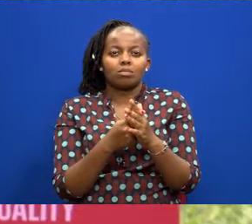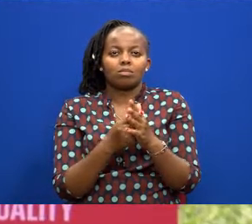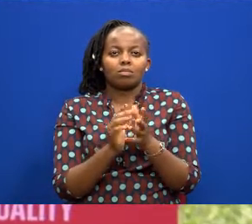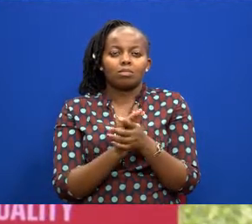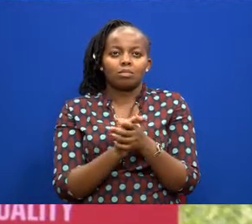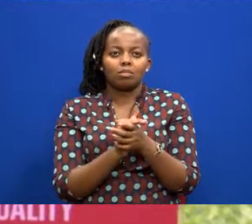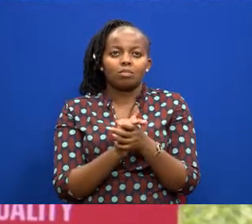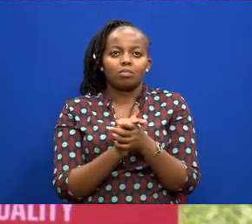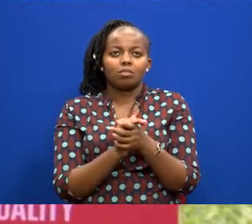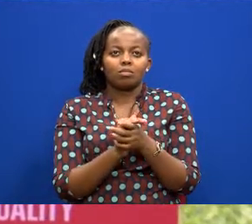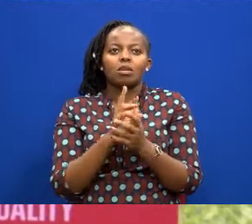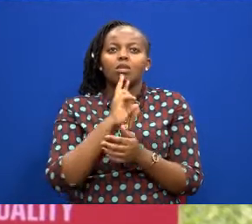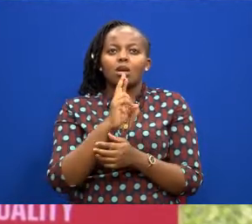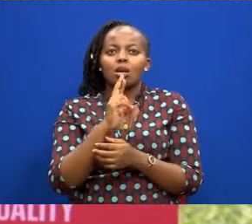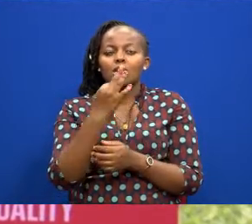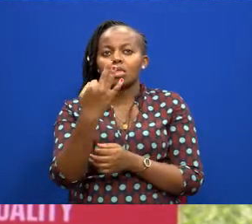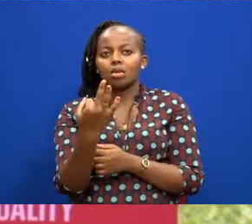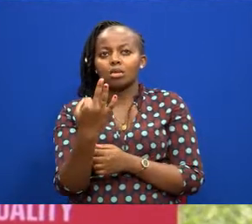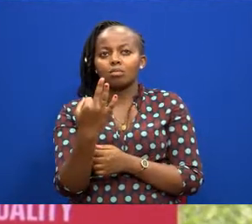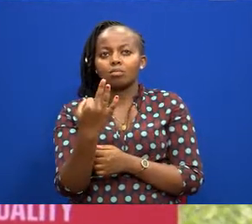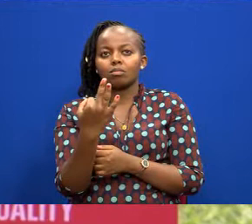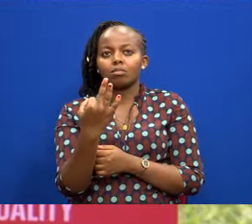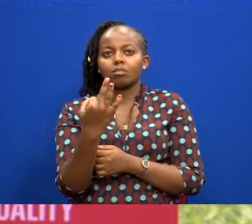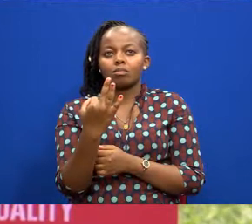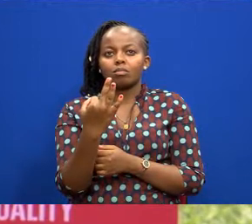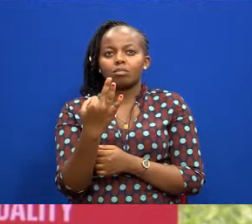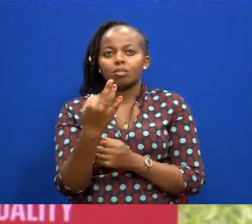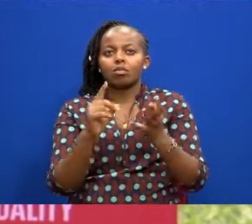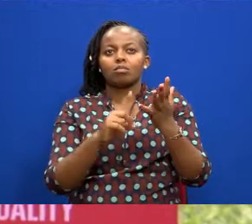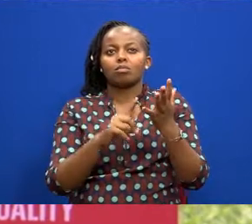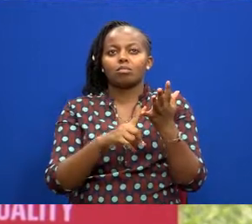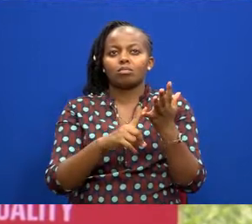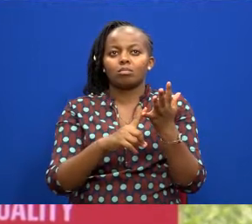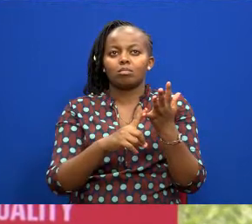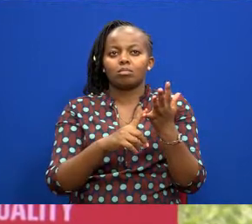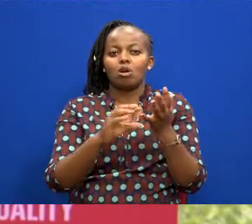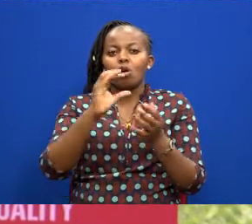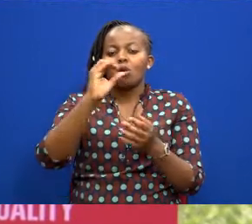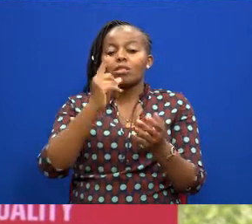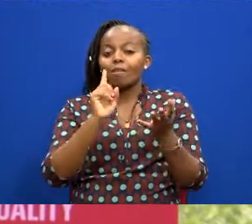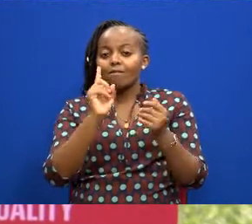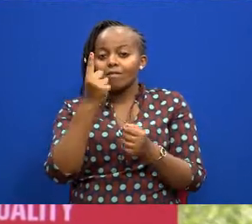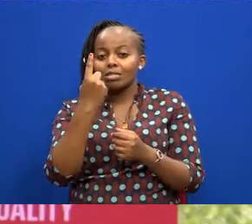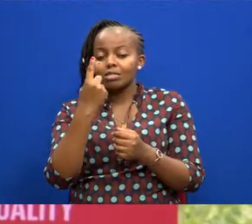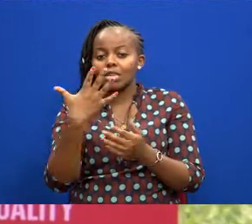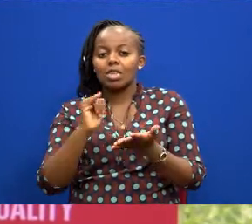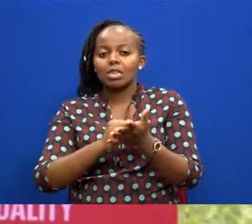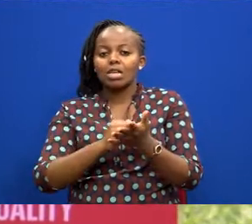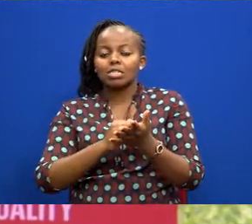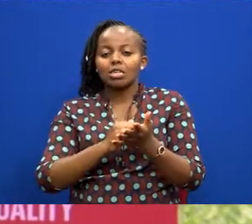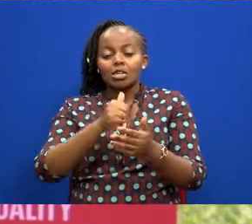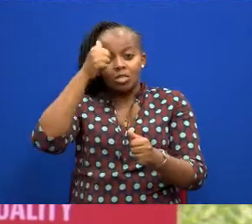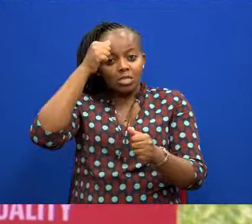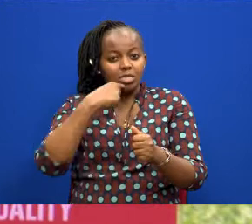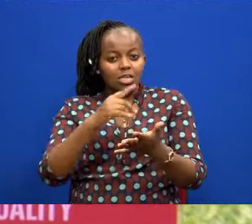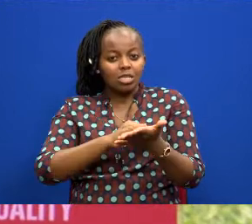this start, there are 3 commands. The first command is on your mark.